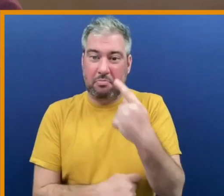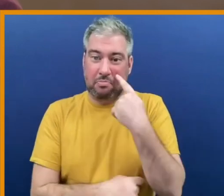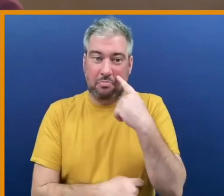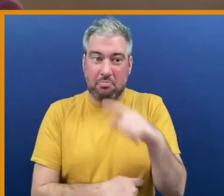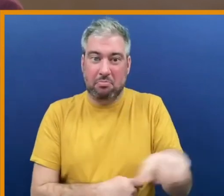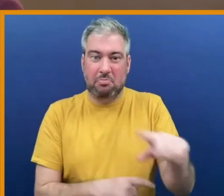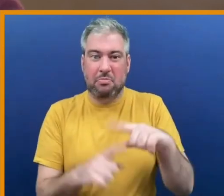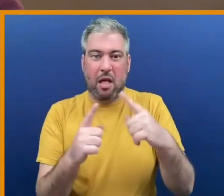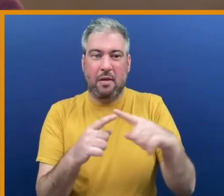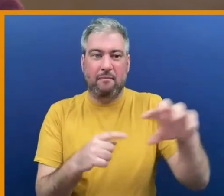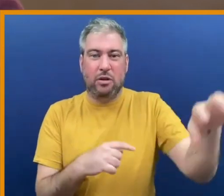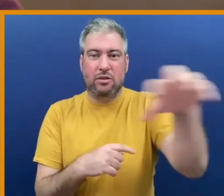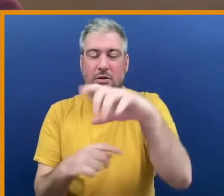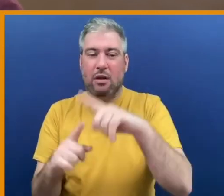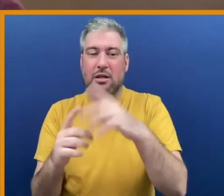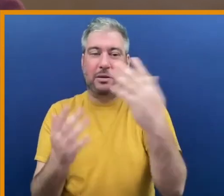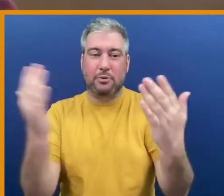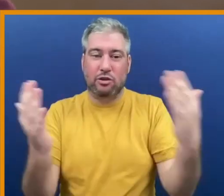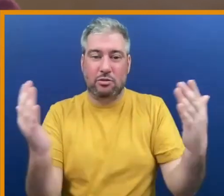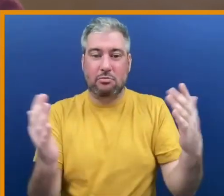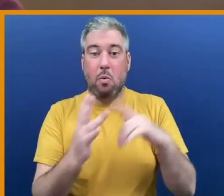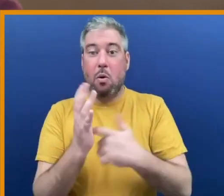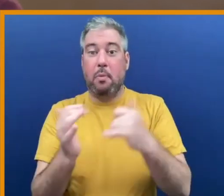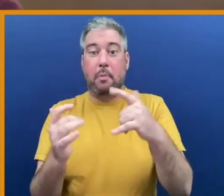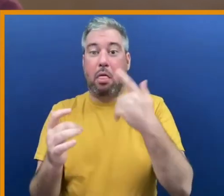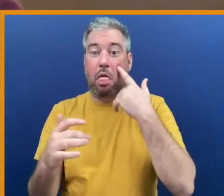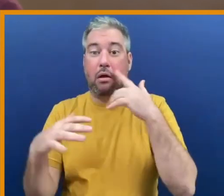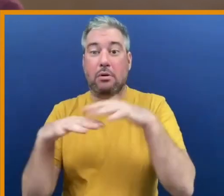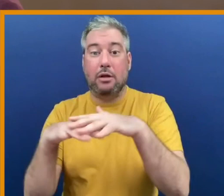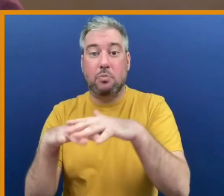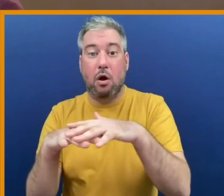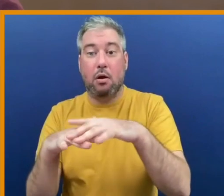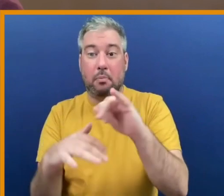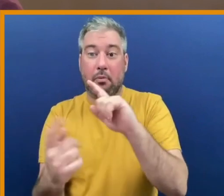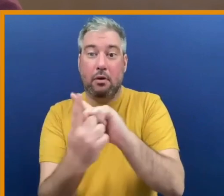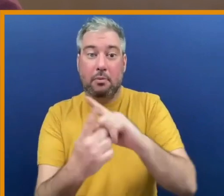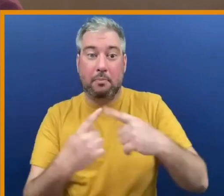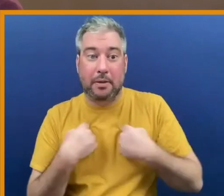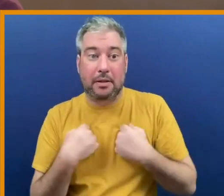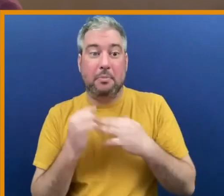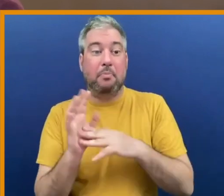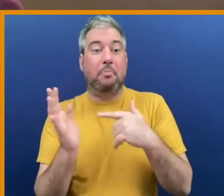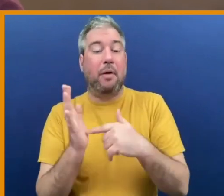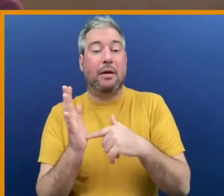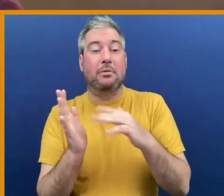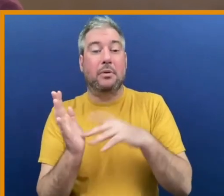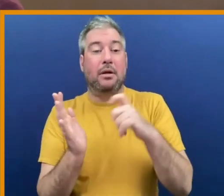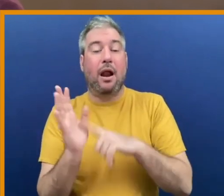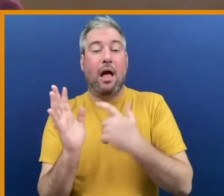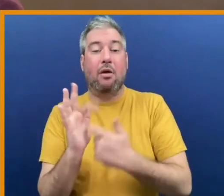might run into me. Matt McLaren will be here at about 7:15 to welcome you back to